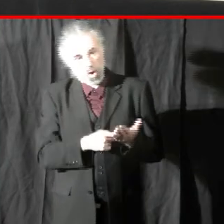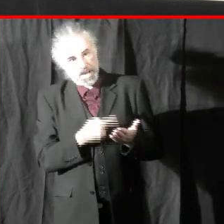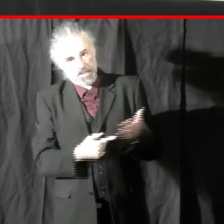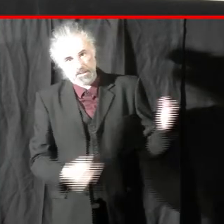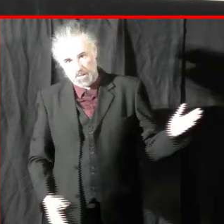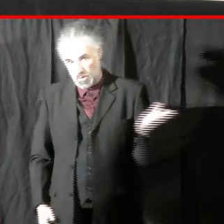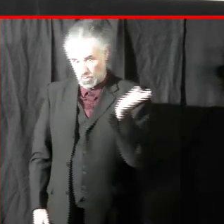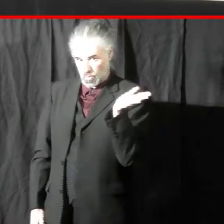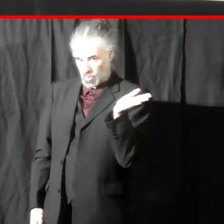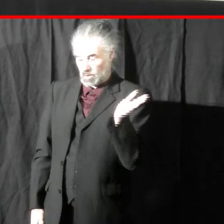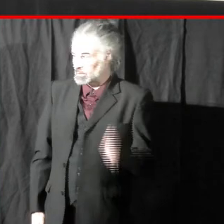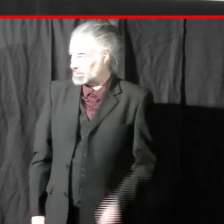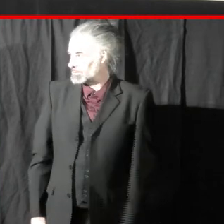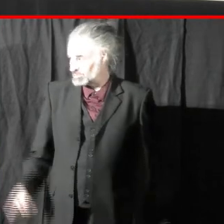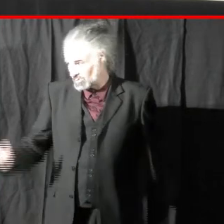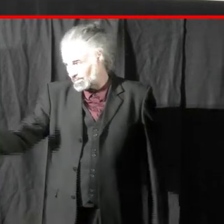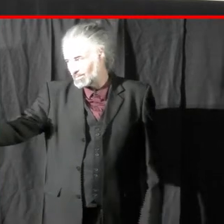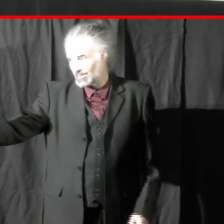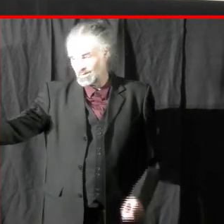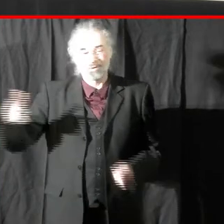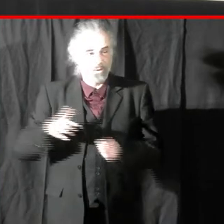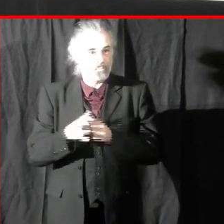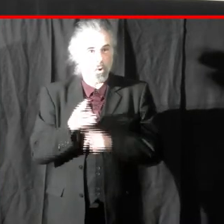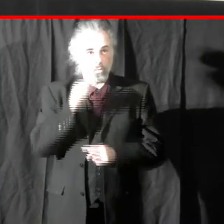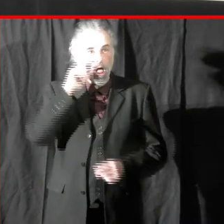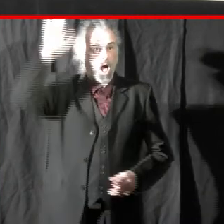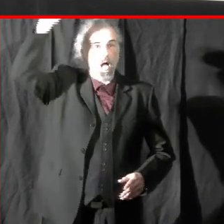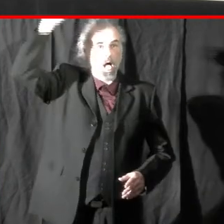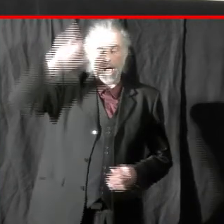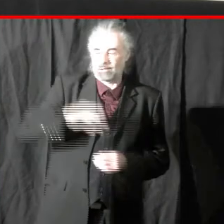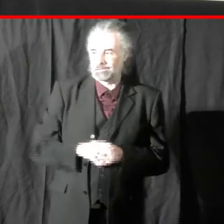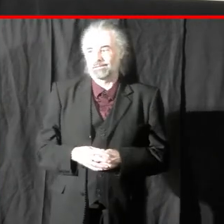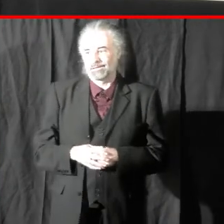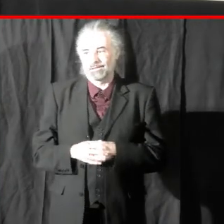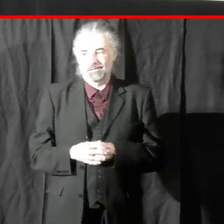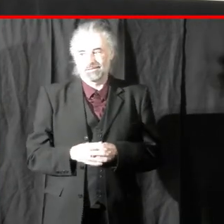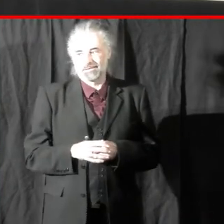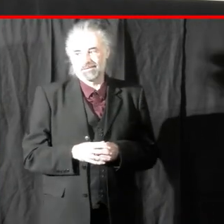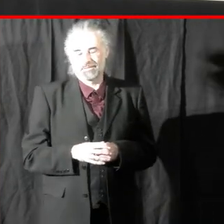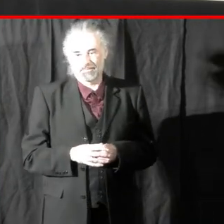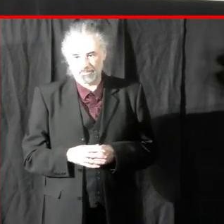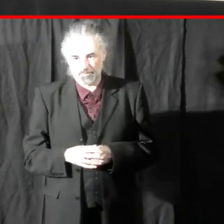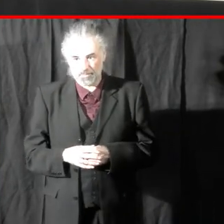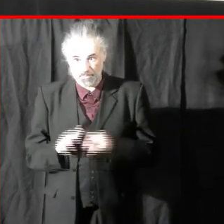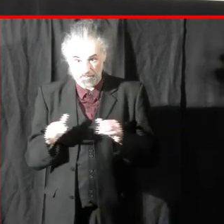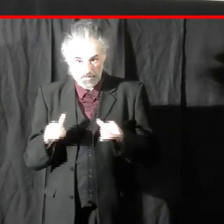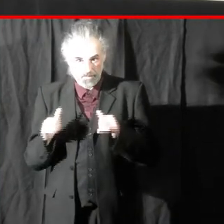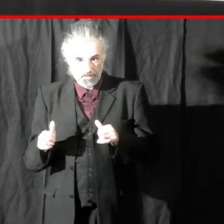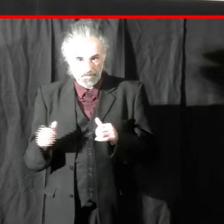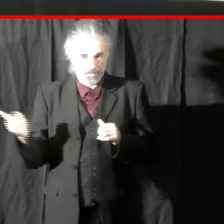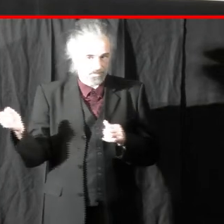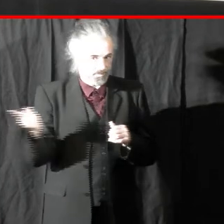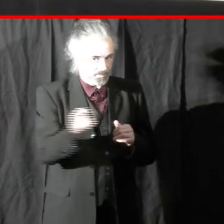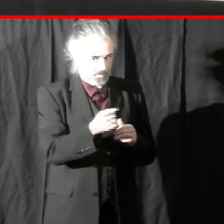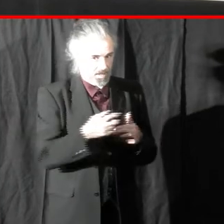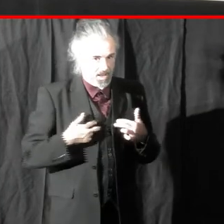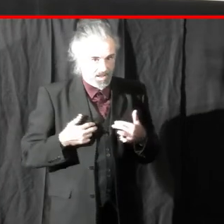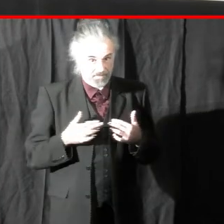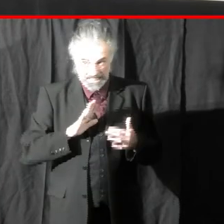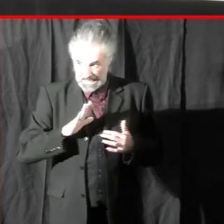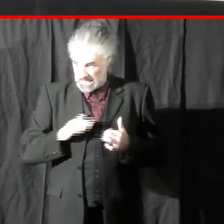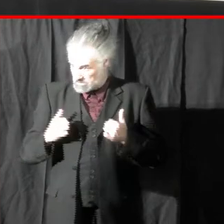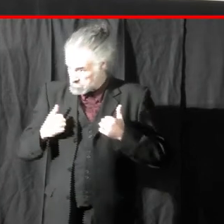and Paul may pick and make a comment, and Paul will pick that up, okay? So those live here, we just need to practice